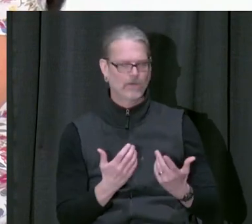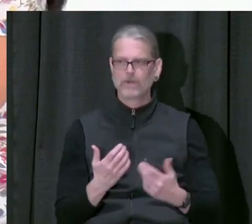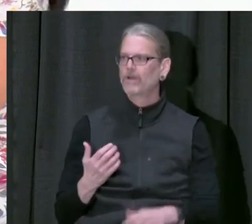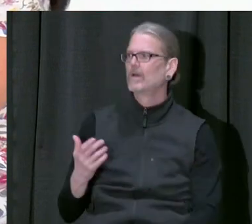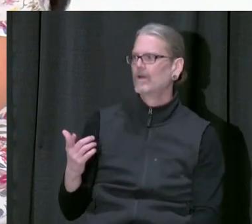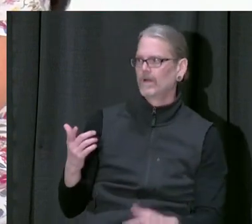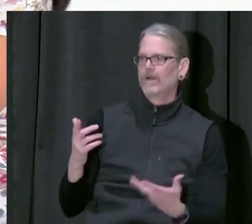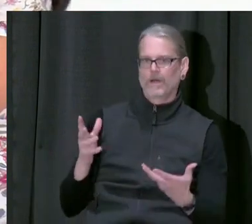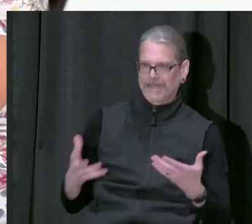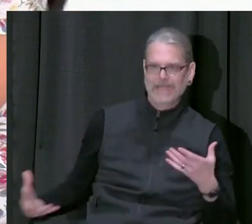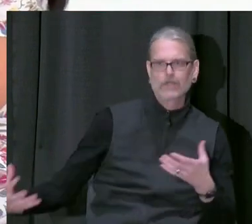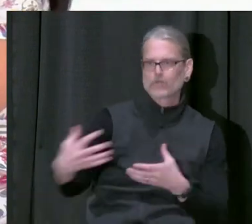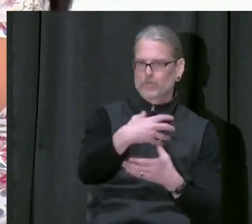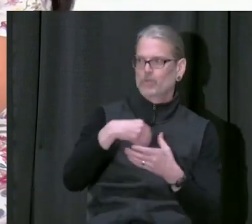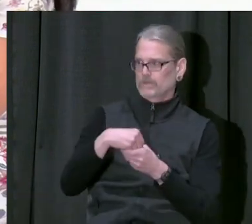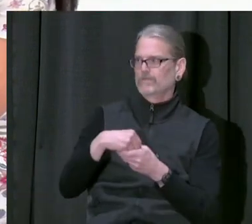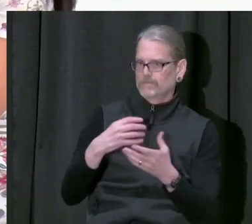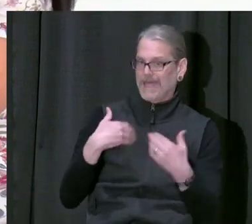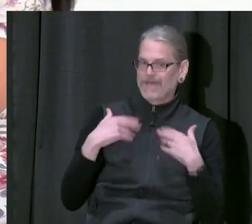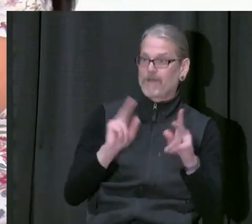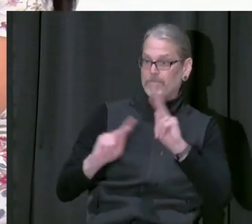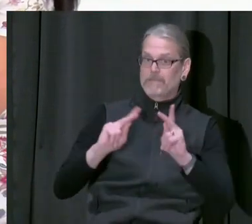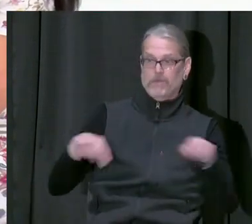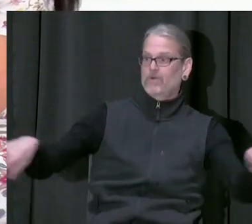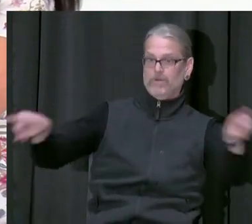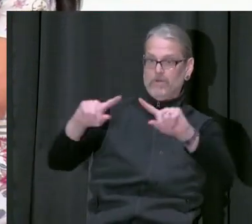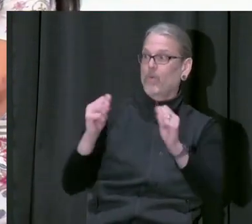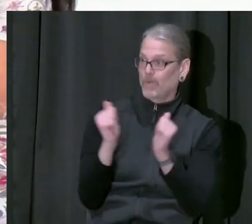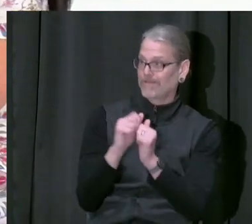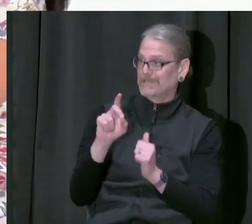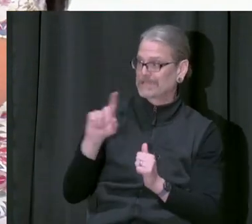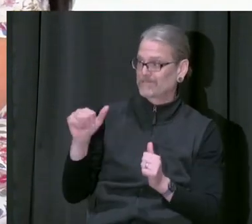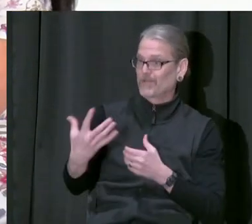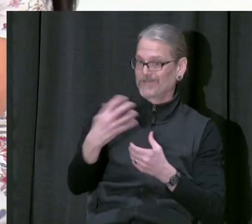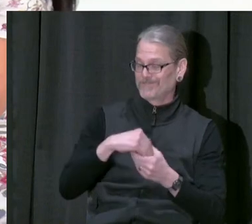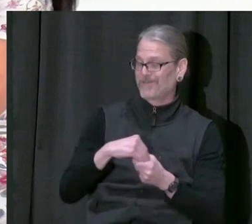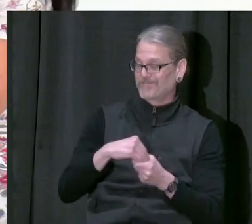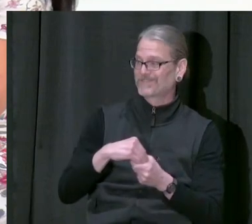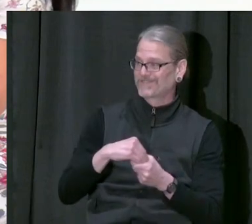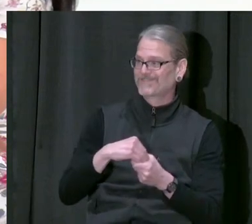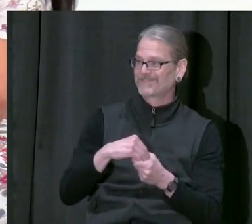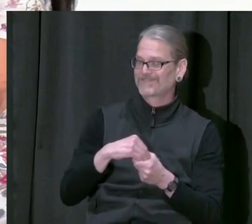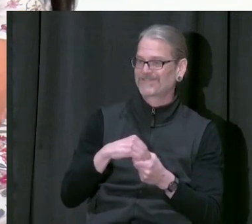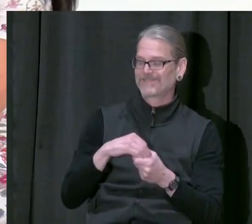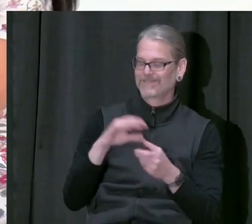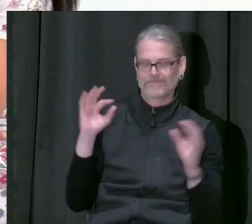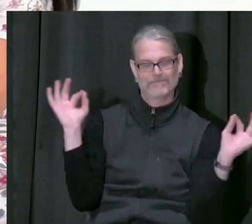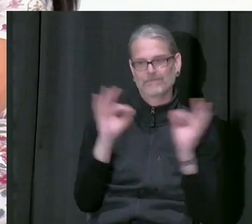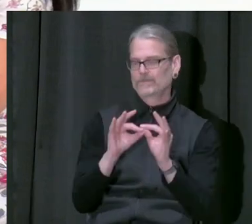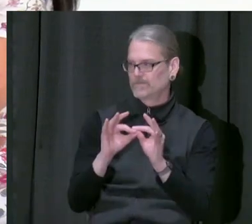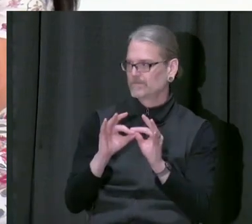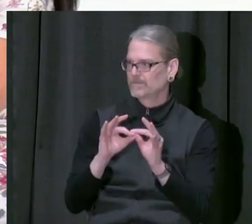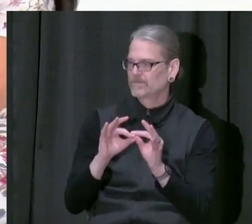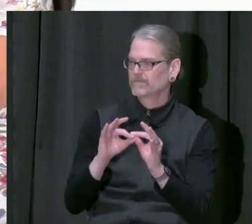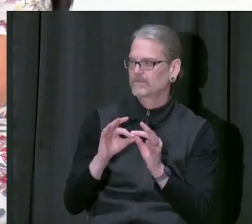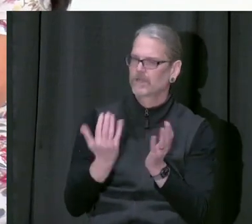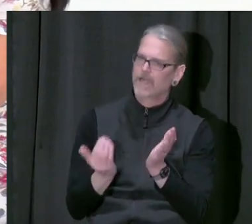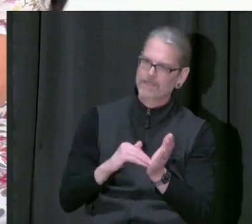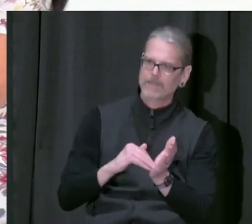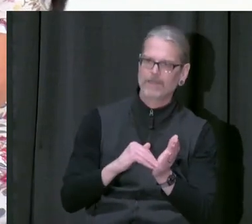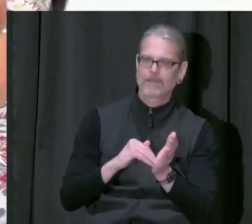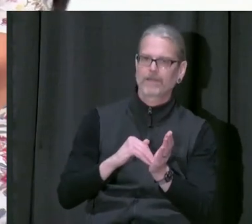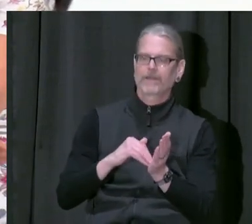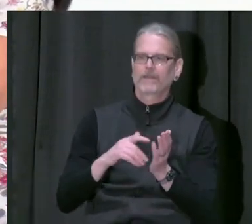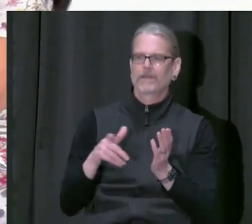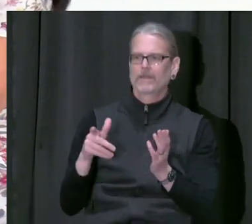team. Uh-huh. You have to have people with disabilities, varying disabilities, to be part of it. Because, again, it's, you know, you